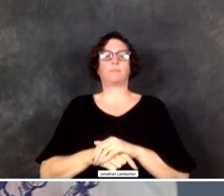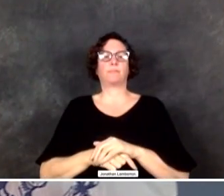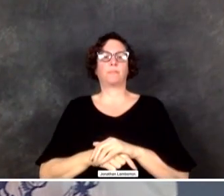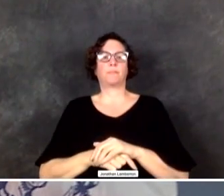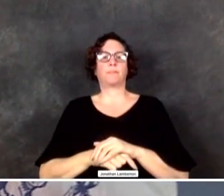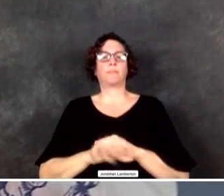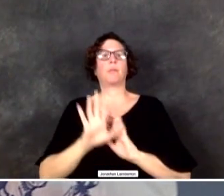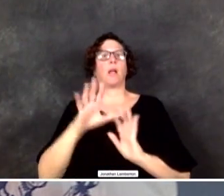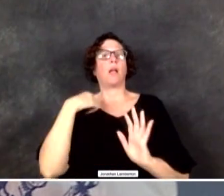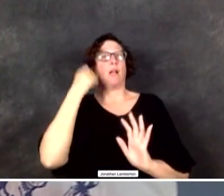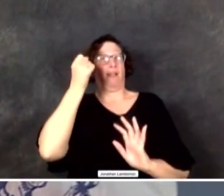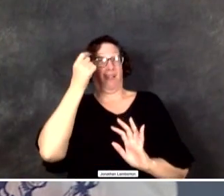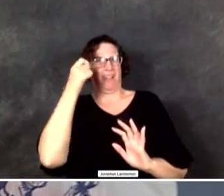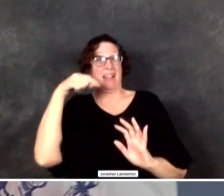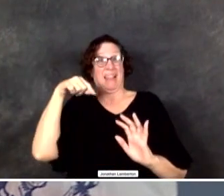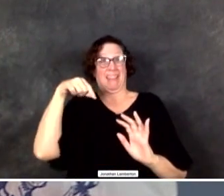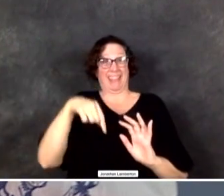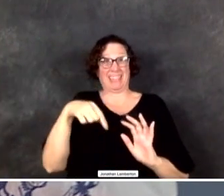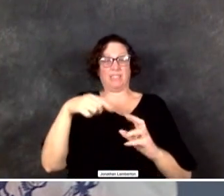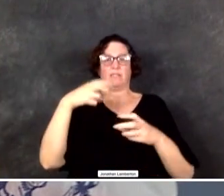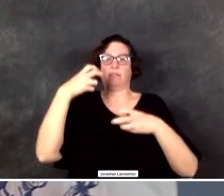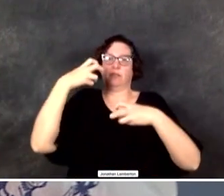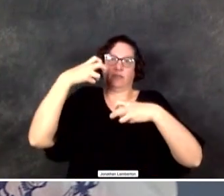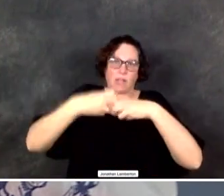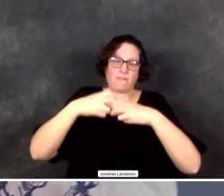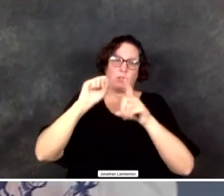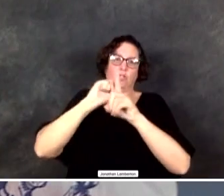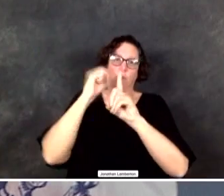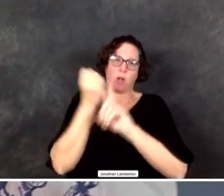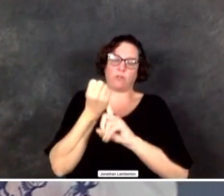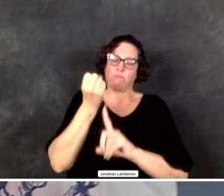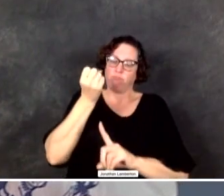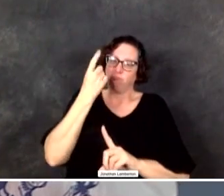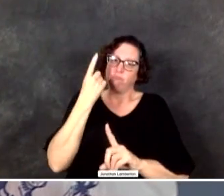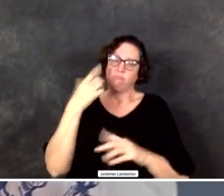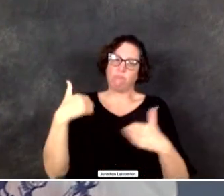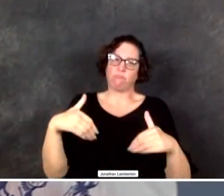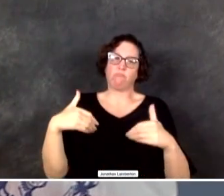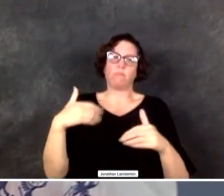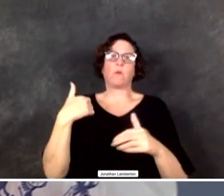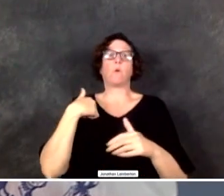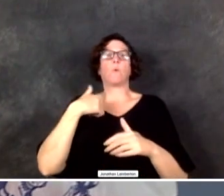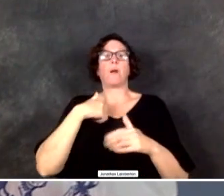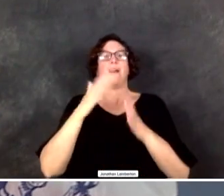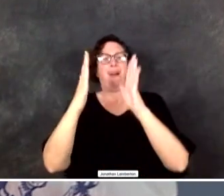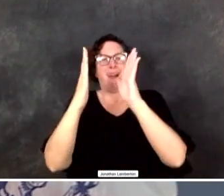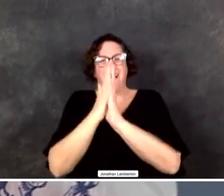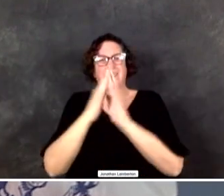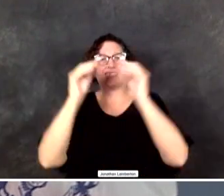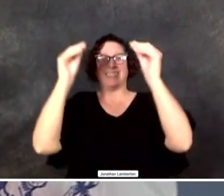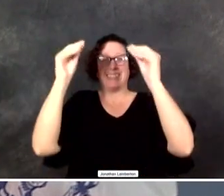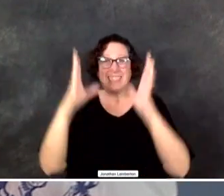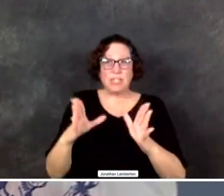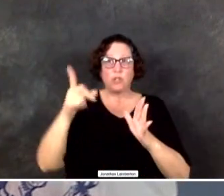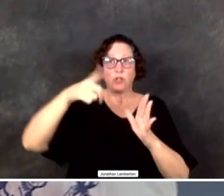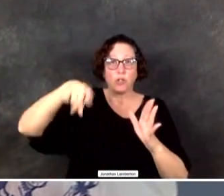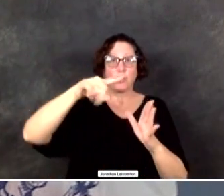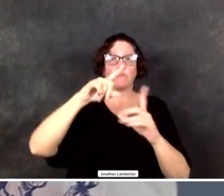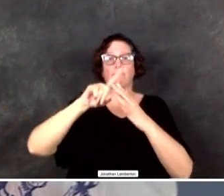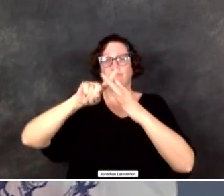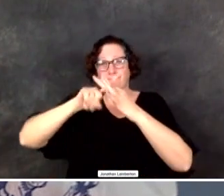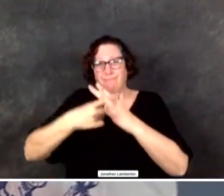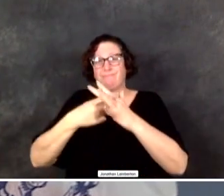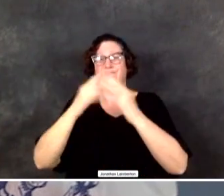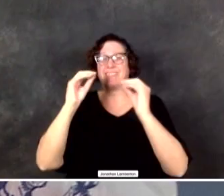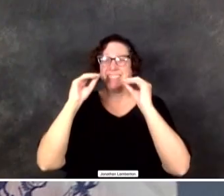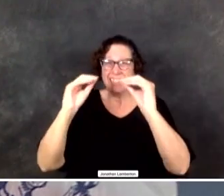we asked of educators, it was almost like a military situation to say you have to mobilize in a week's time and put together,